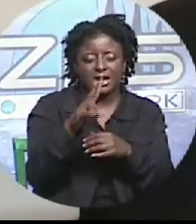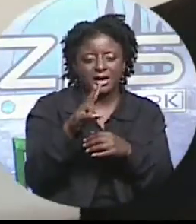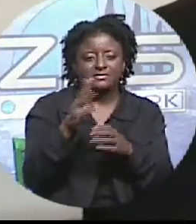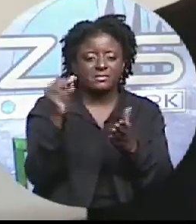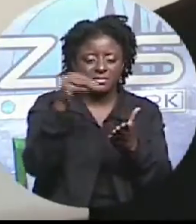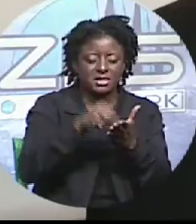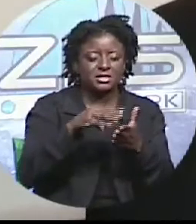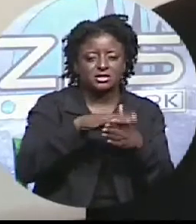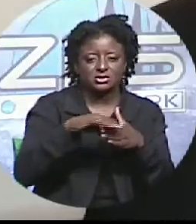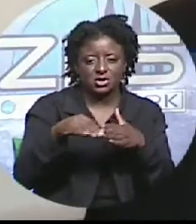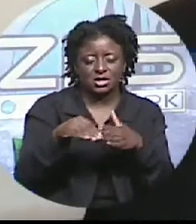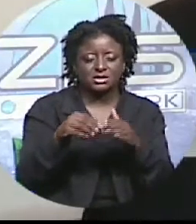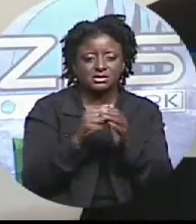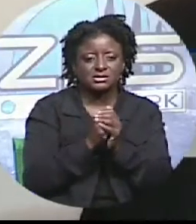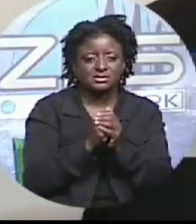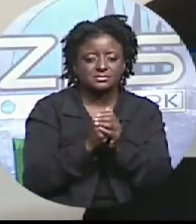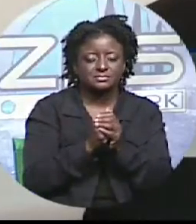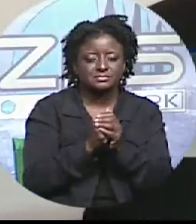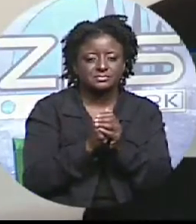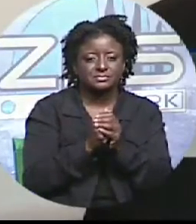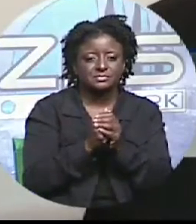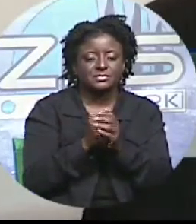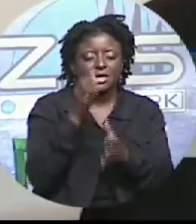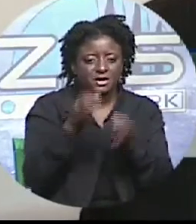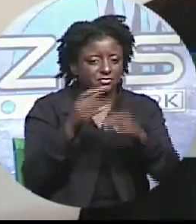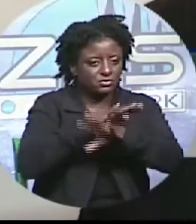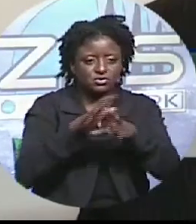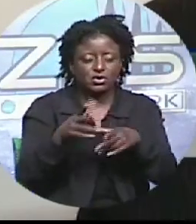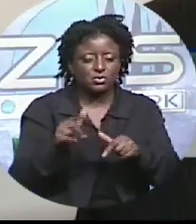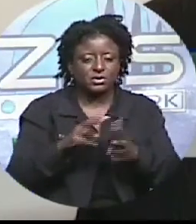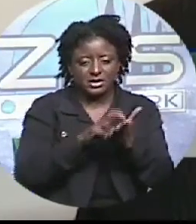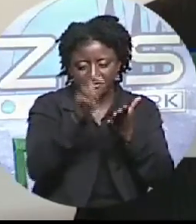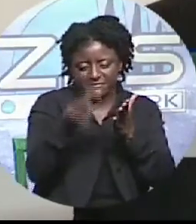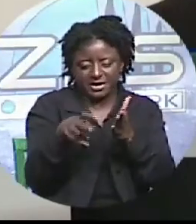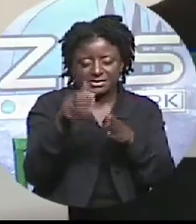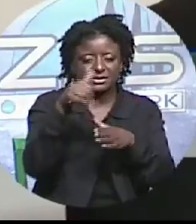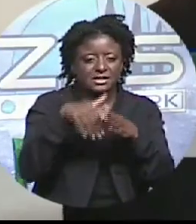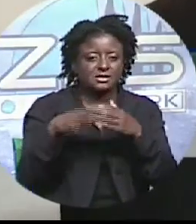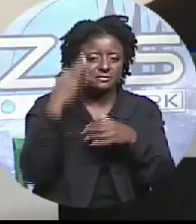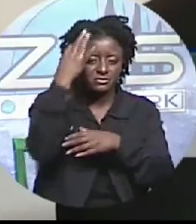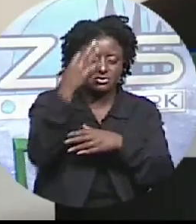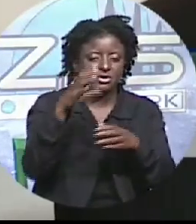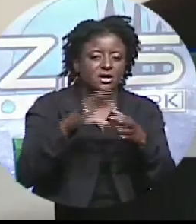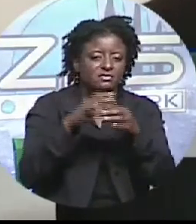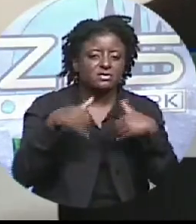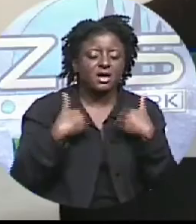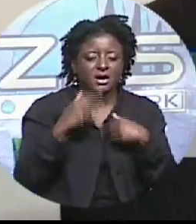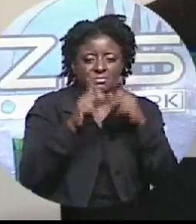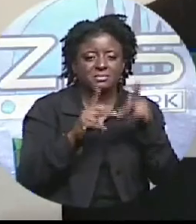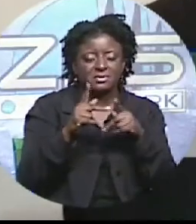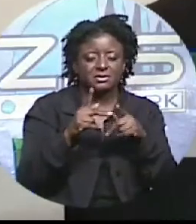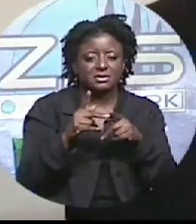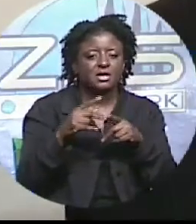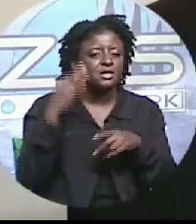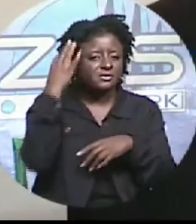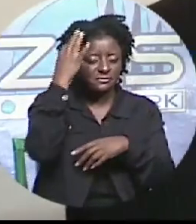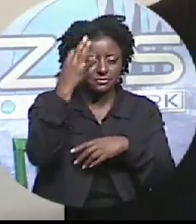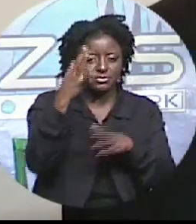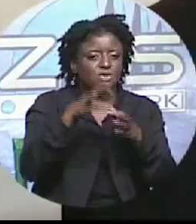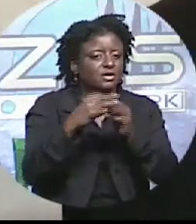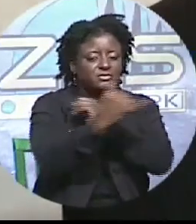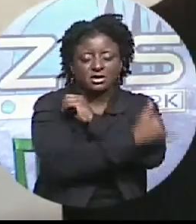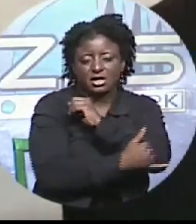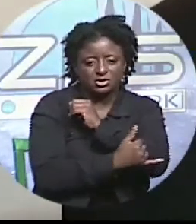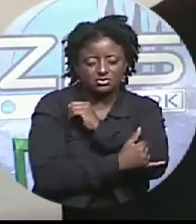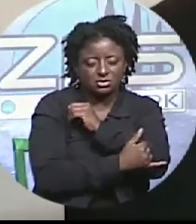don't invest in the future of our young people, then the future of the country is going to be bleak. So we've always been